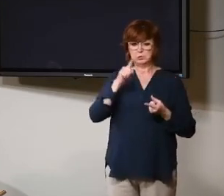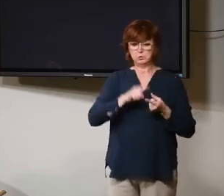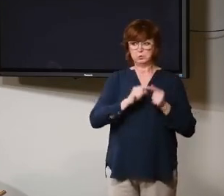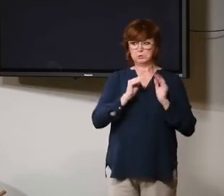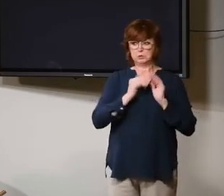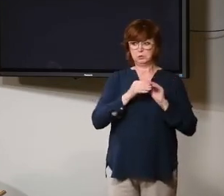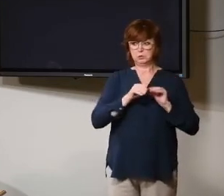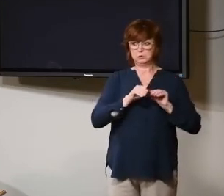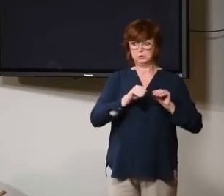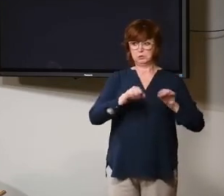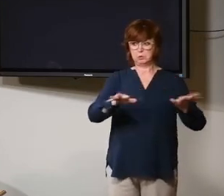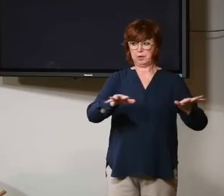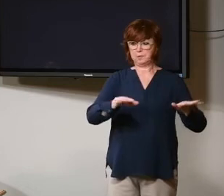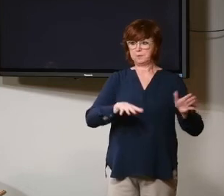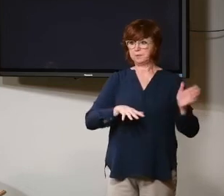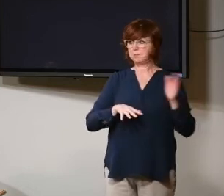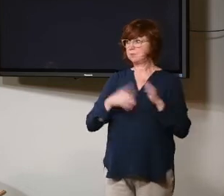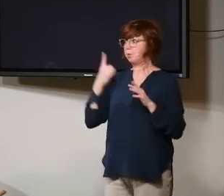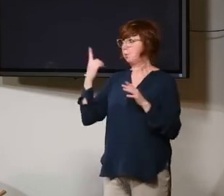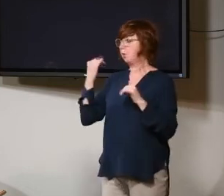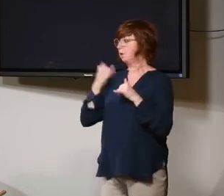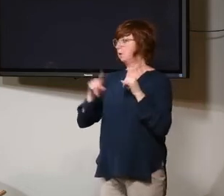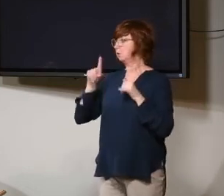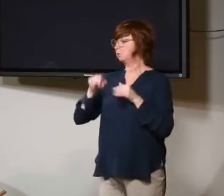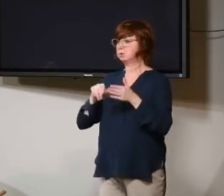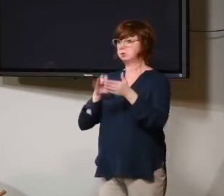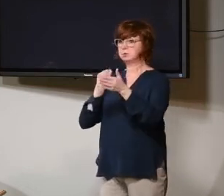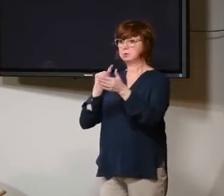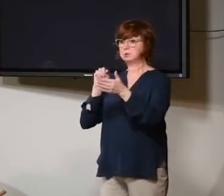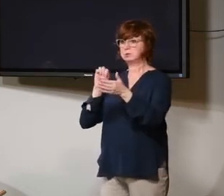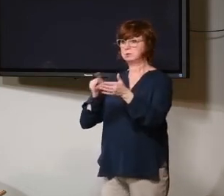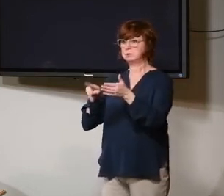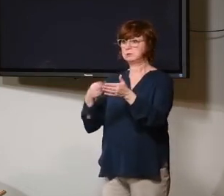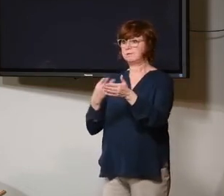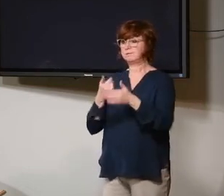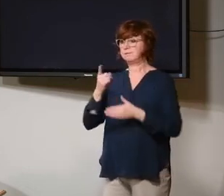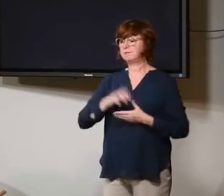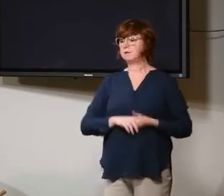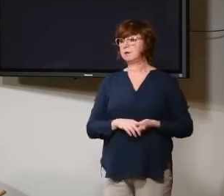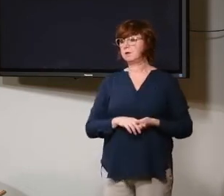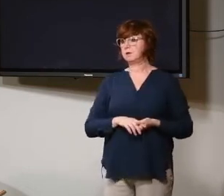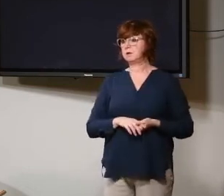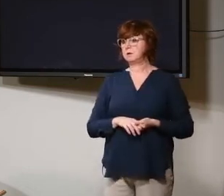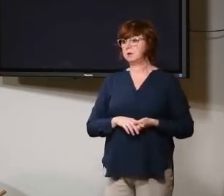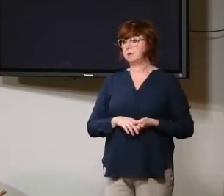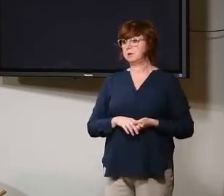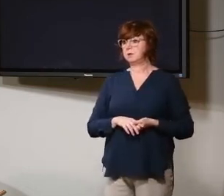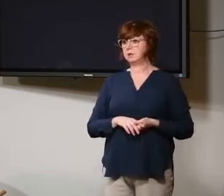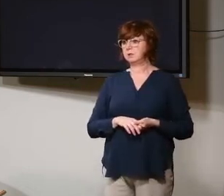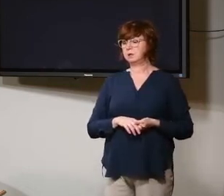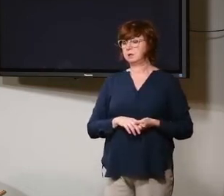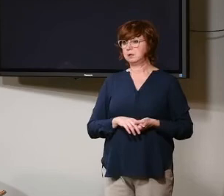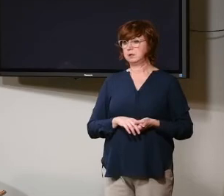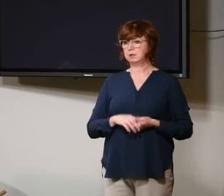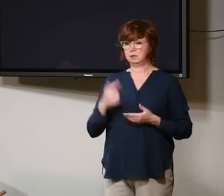and we expect. We have time for one last question, staff. I just, one's a clarification and an actual question.